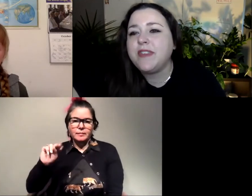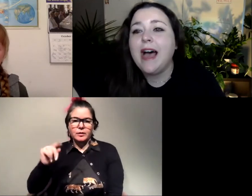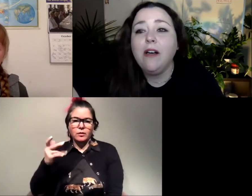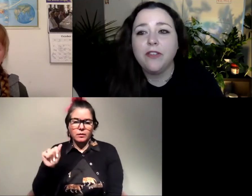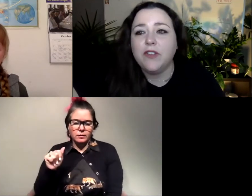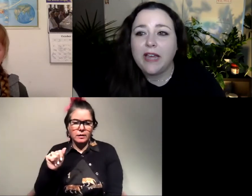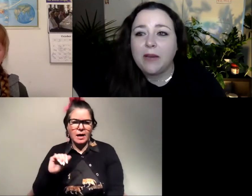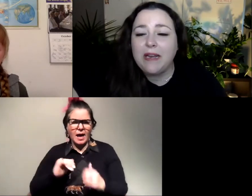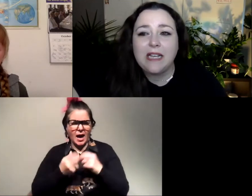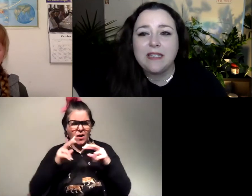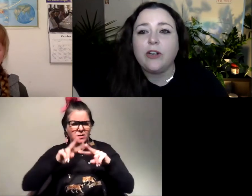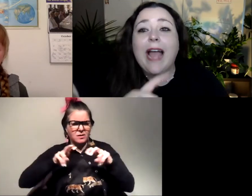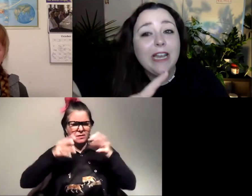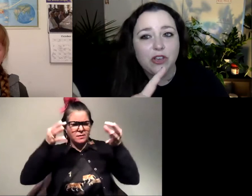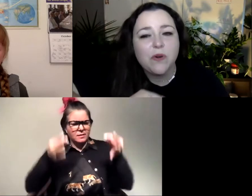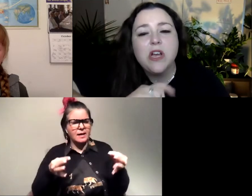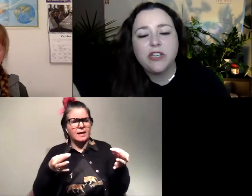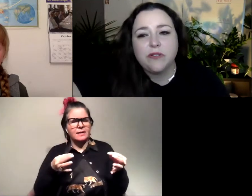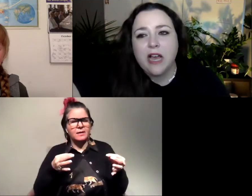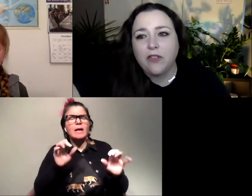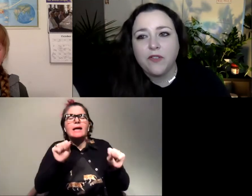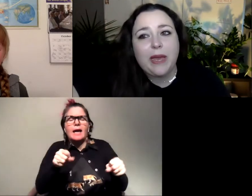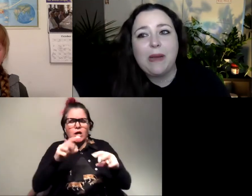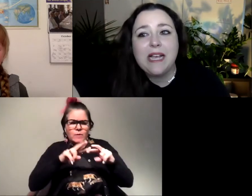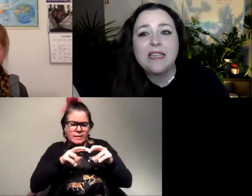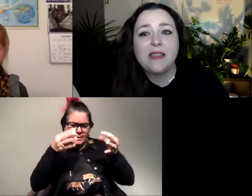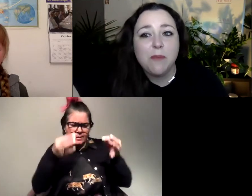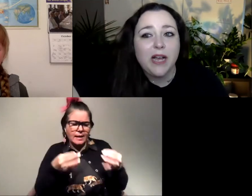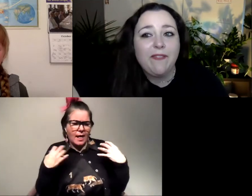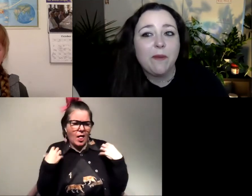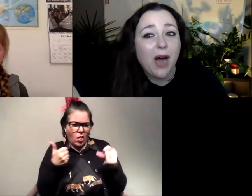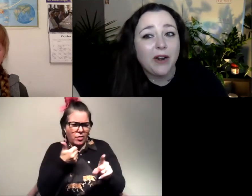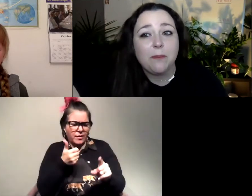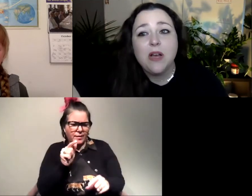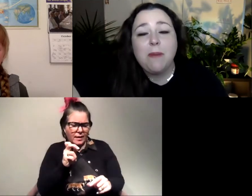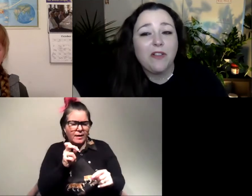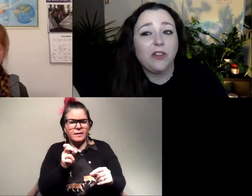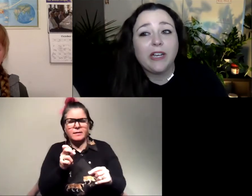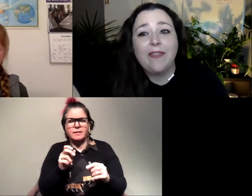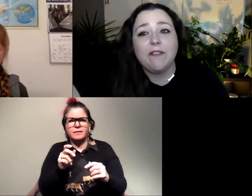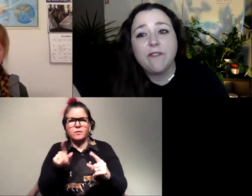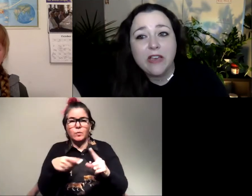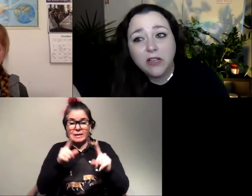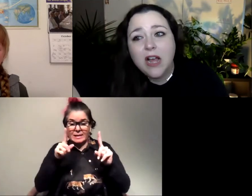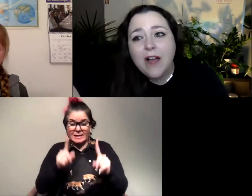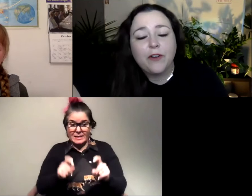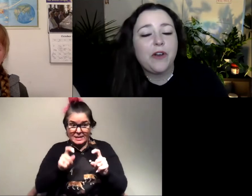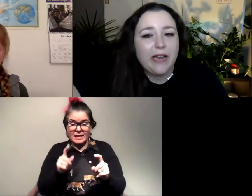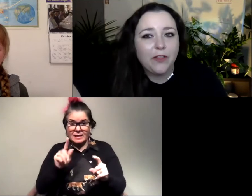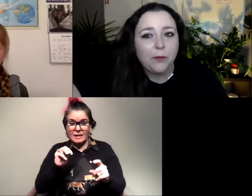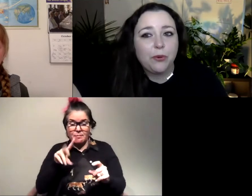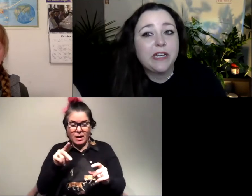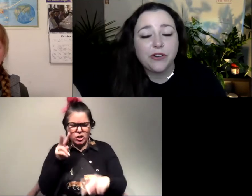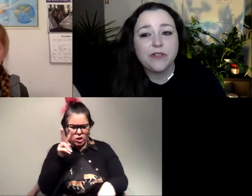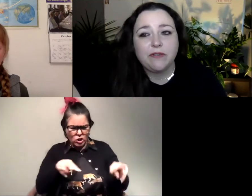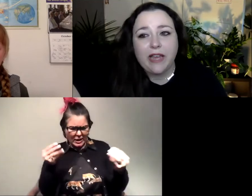deduce the health of the lake can you deduce the health of the lake by testing the mud at the bottom by the look and the feel? And are there any